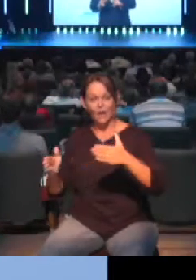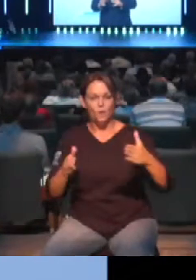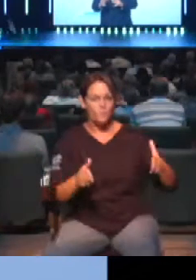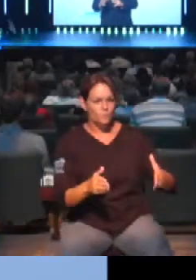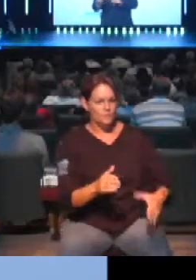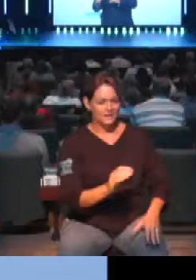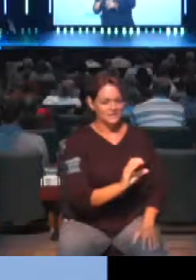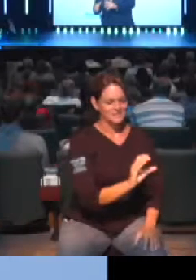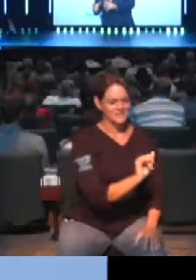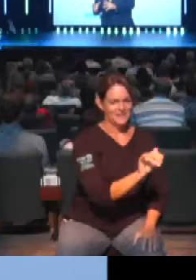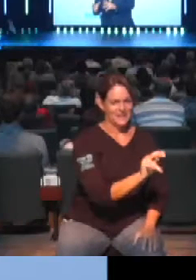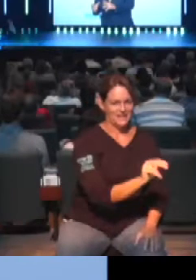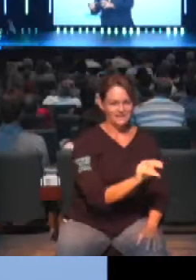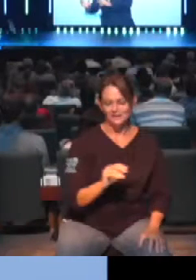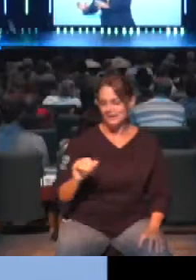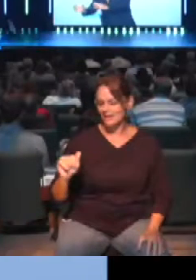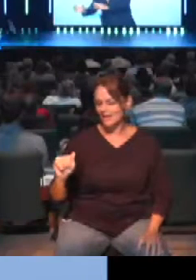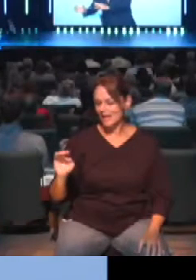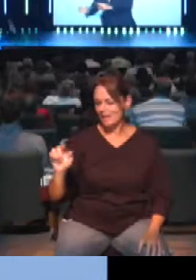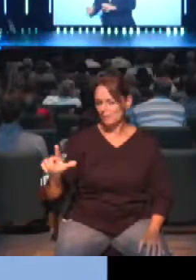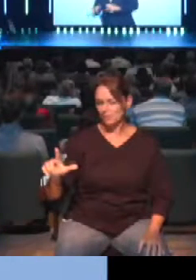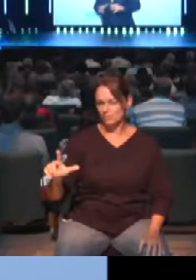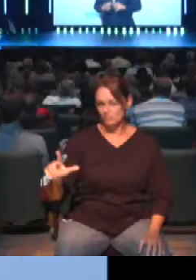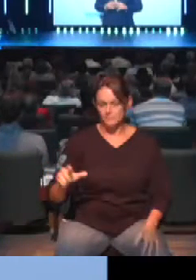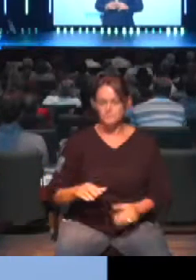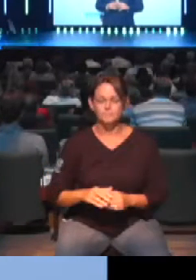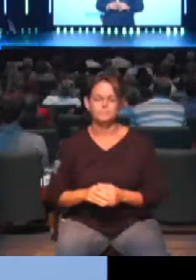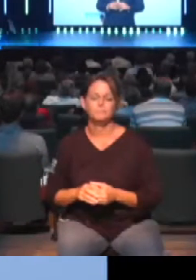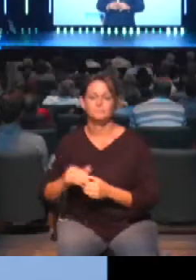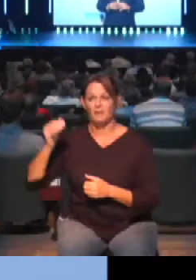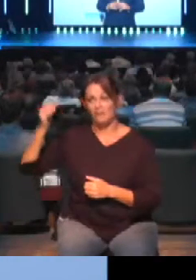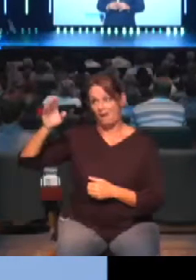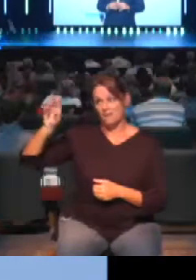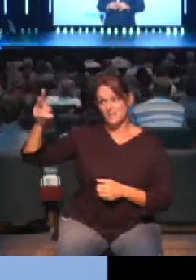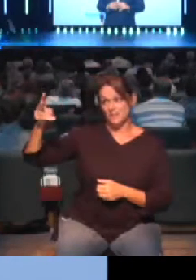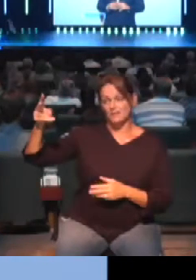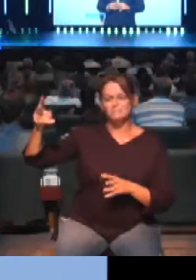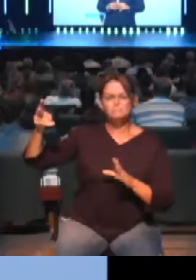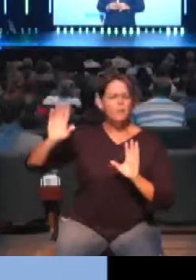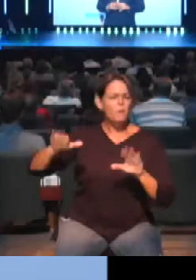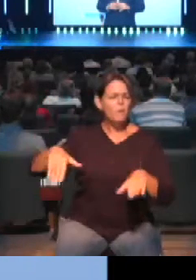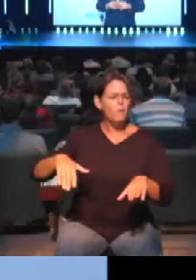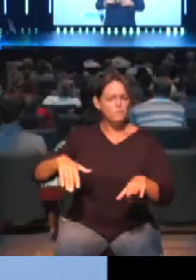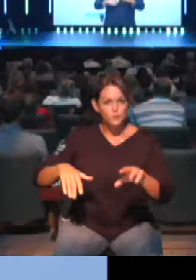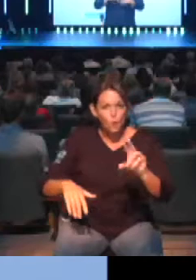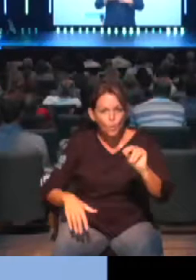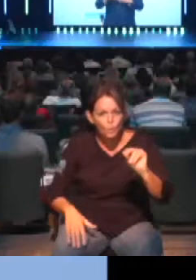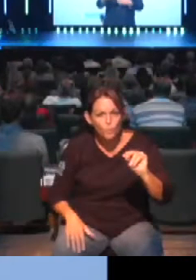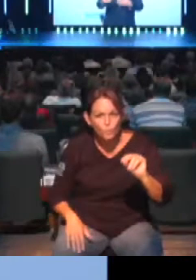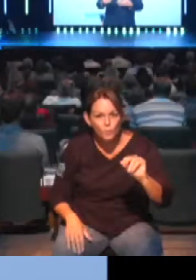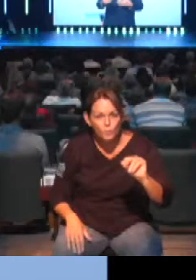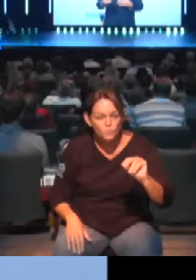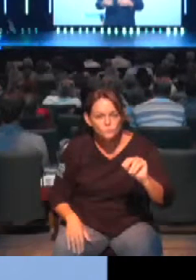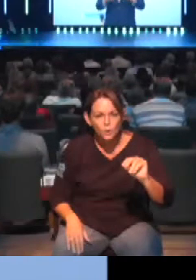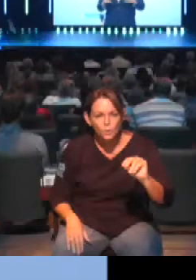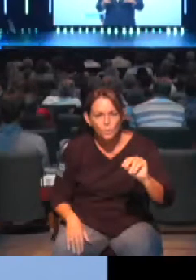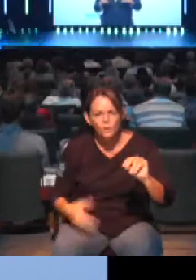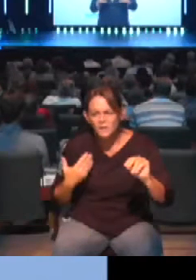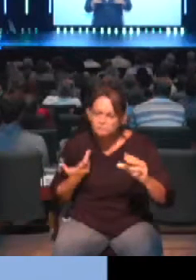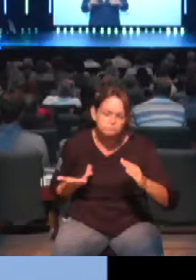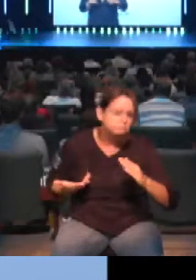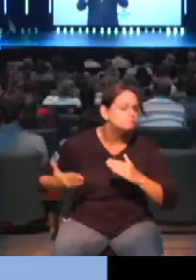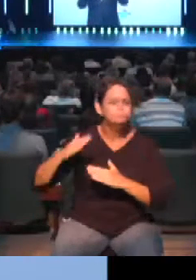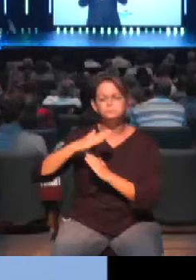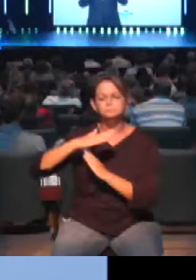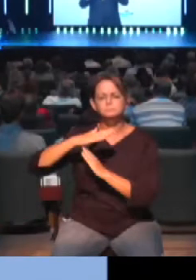God can't be second. He can't be. This is called his preeminence.